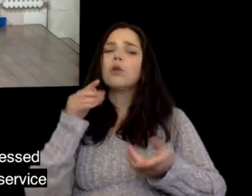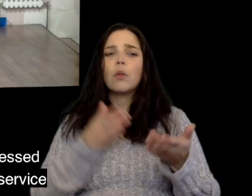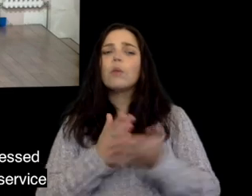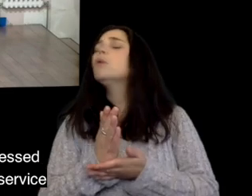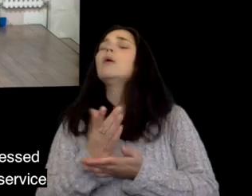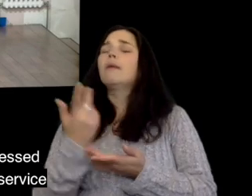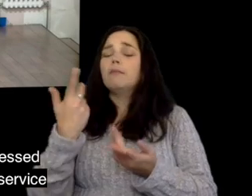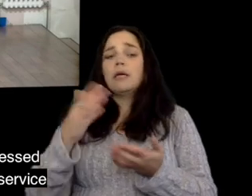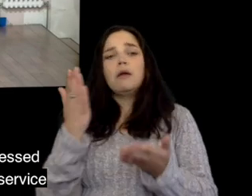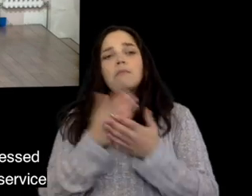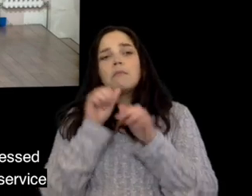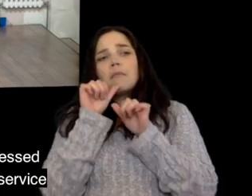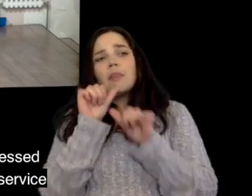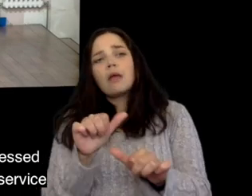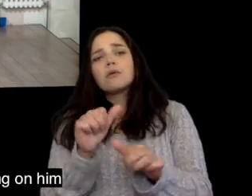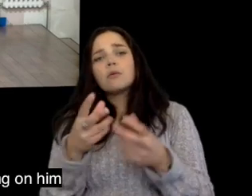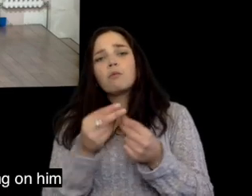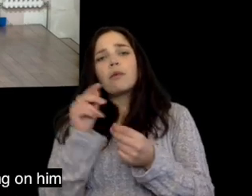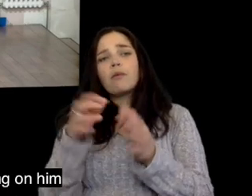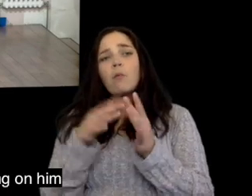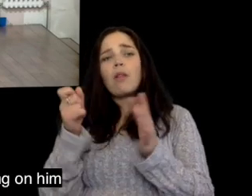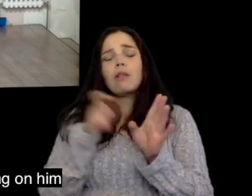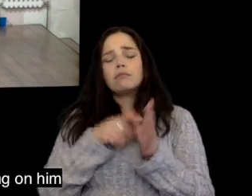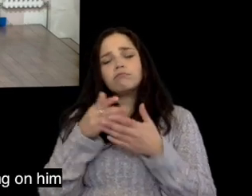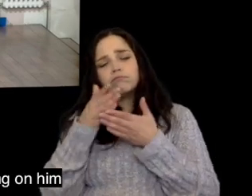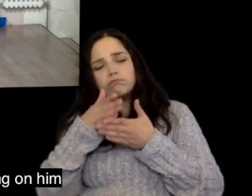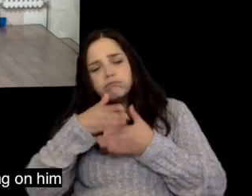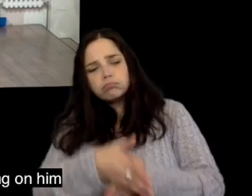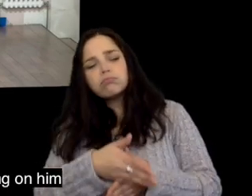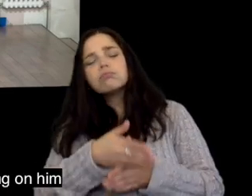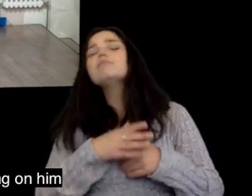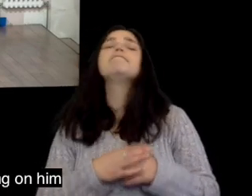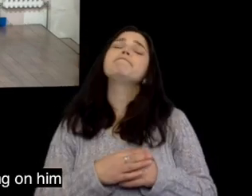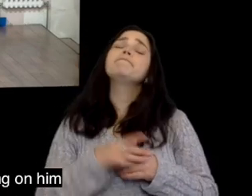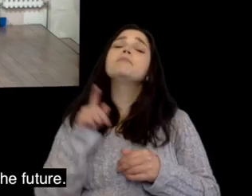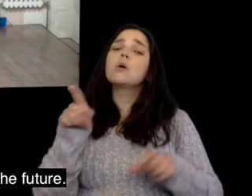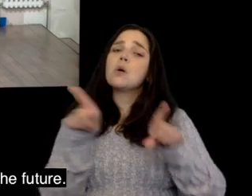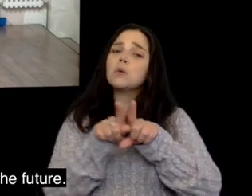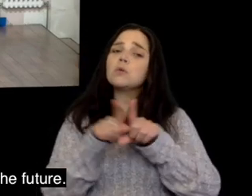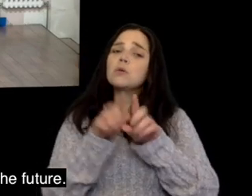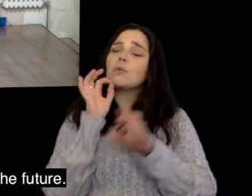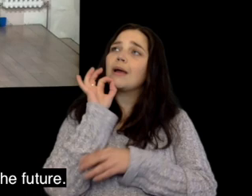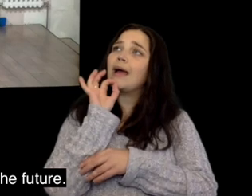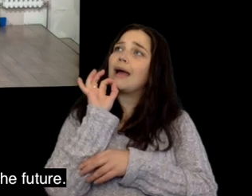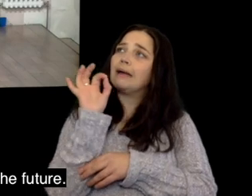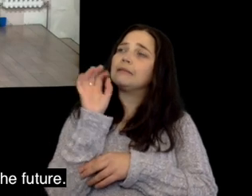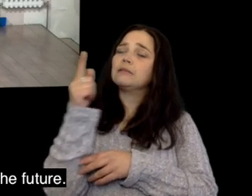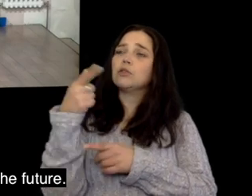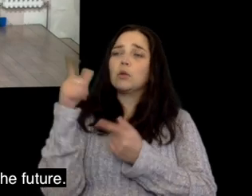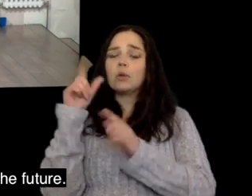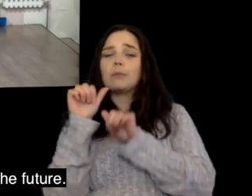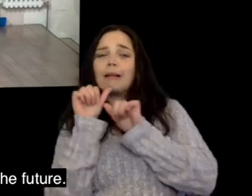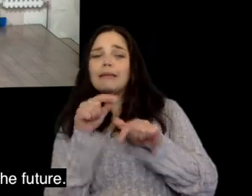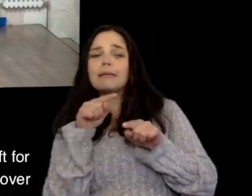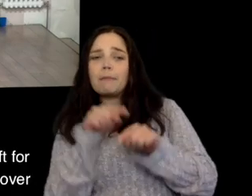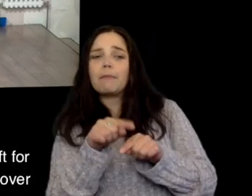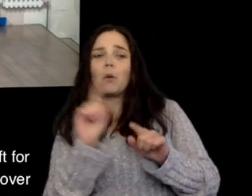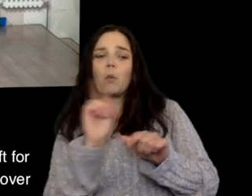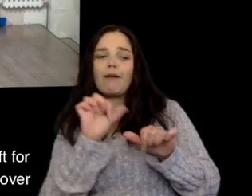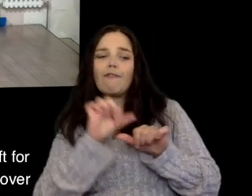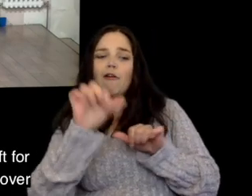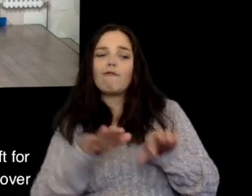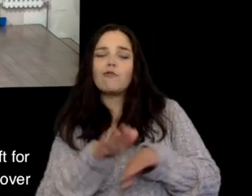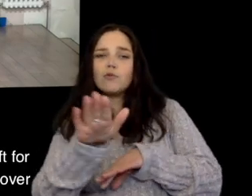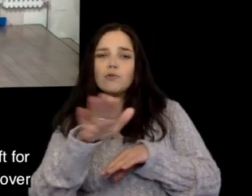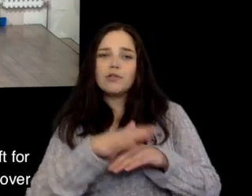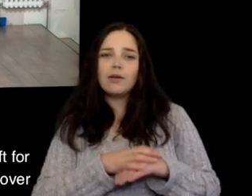diligently. We have been truly blessed with Willie's dedicated service, and we ask God's blessing on him and whatever